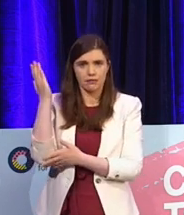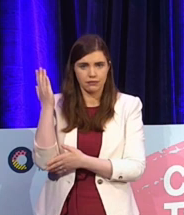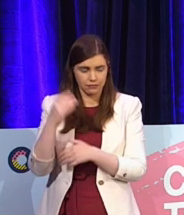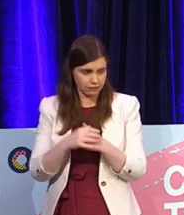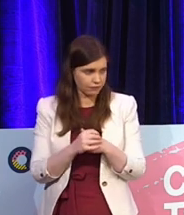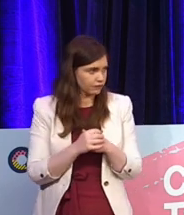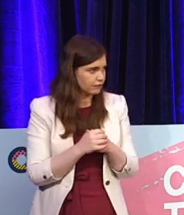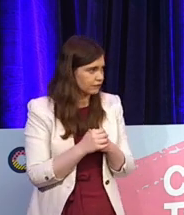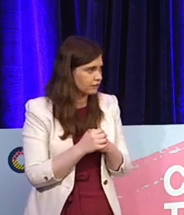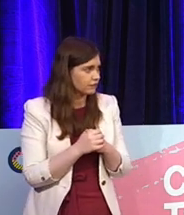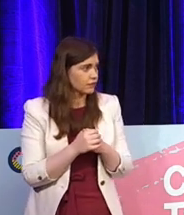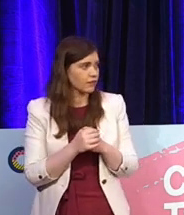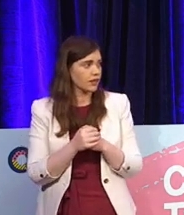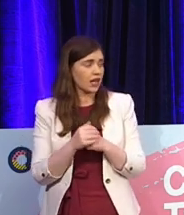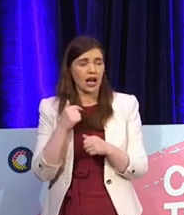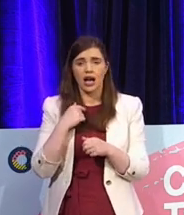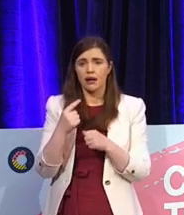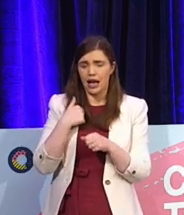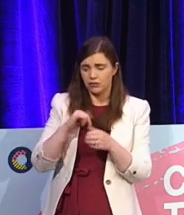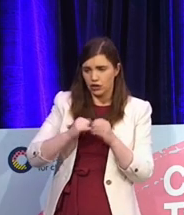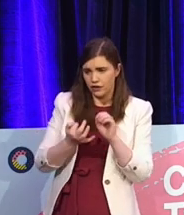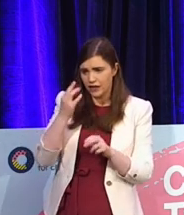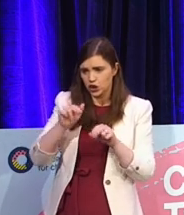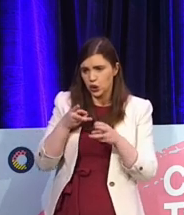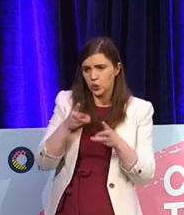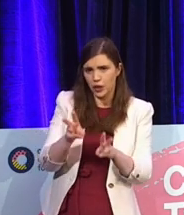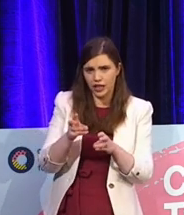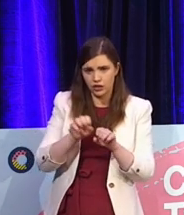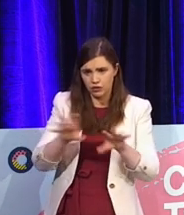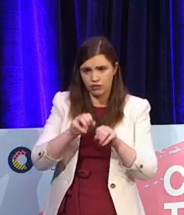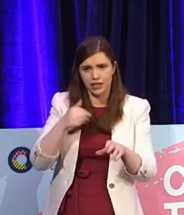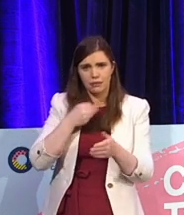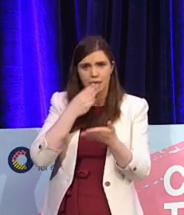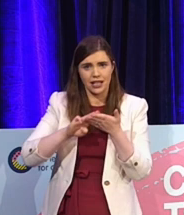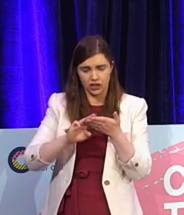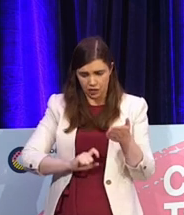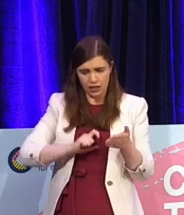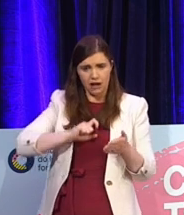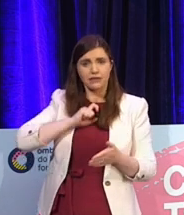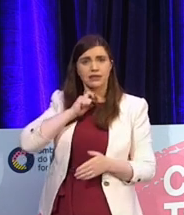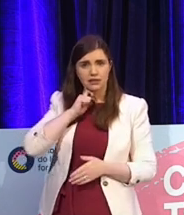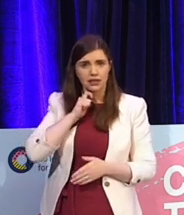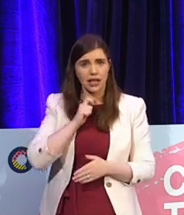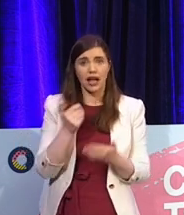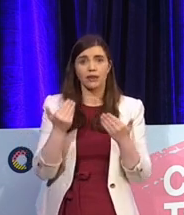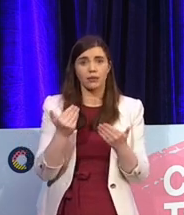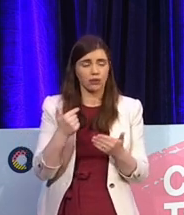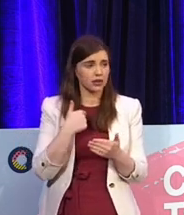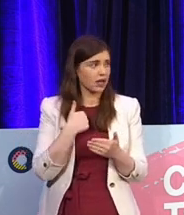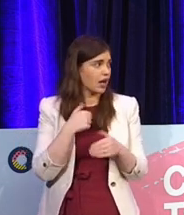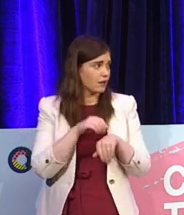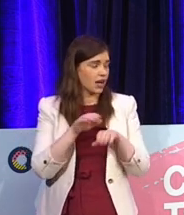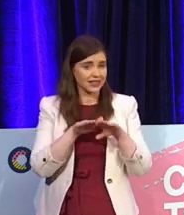I'm still trying to find new ways to get my voice out there. My confidence is growing all the time. Currently, I'm on